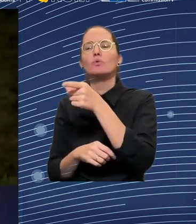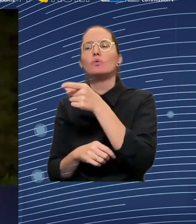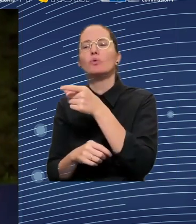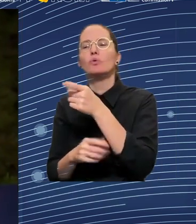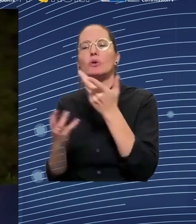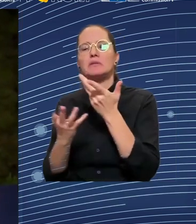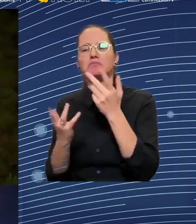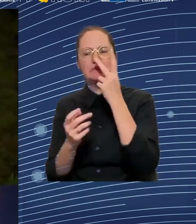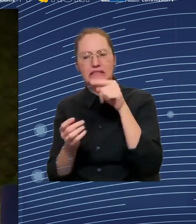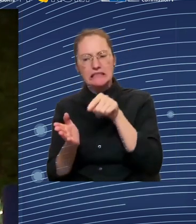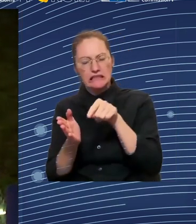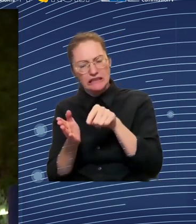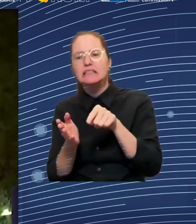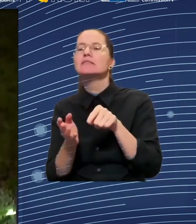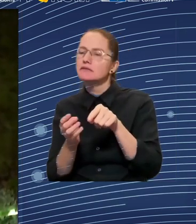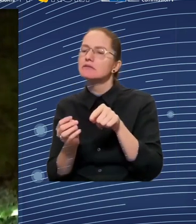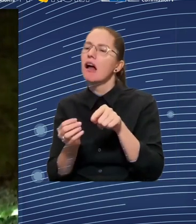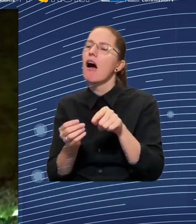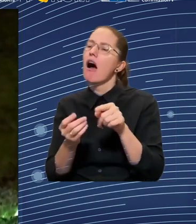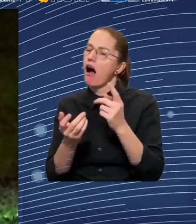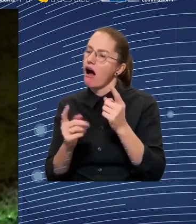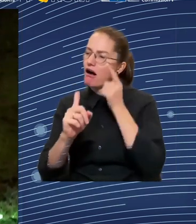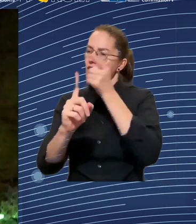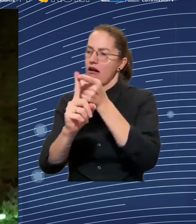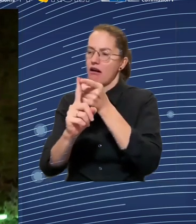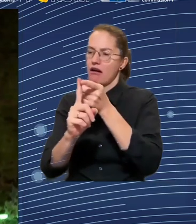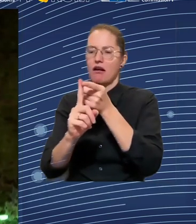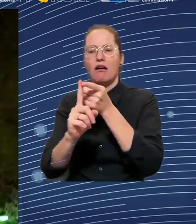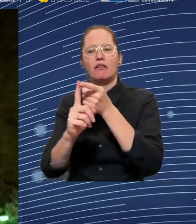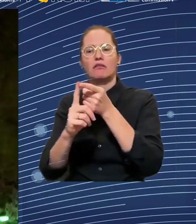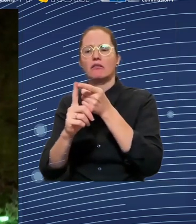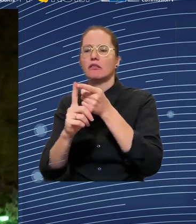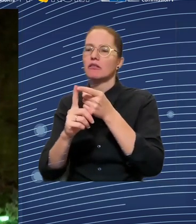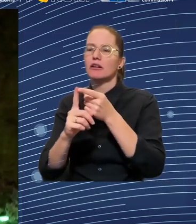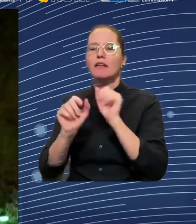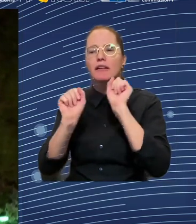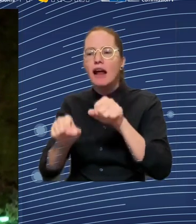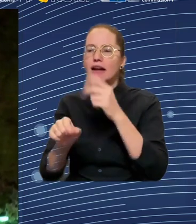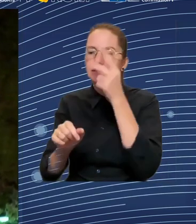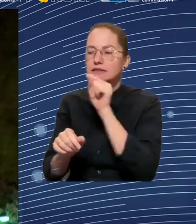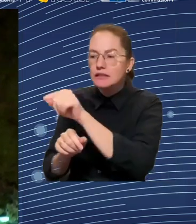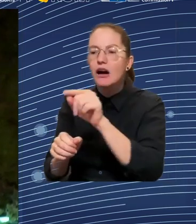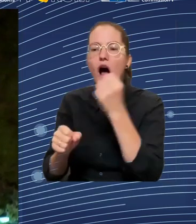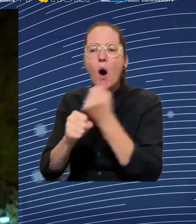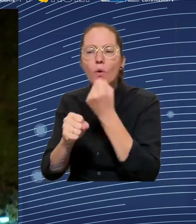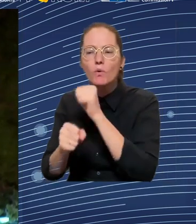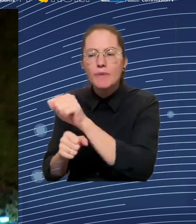Yeah, the nice thing about working conditions or job quality is the fact, as I have pointed out before, that it